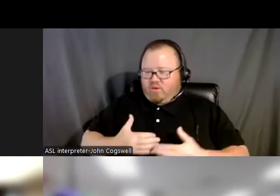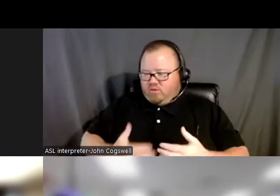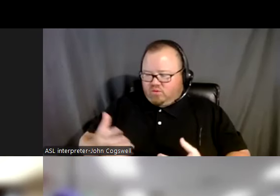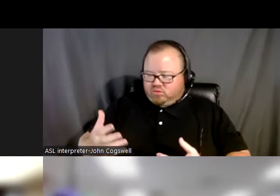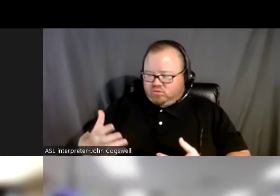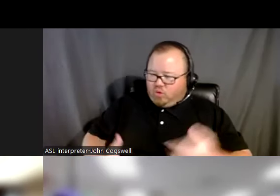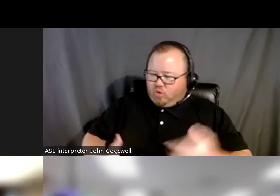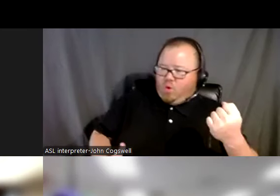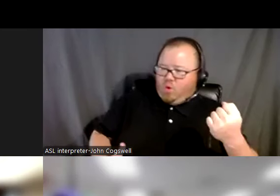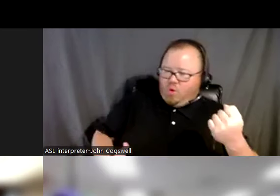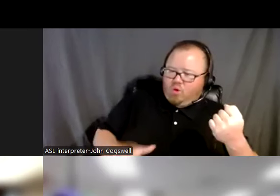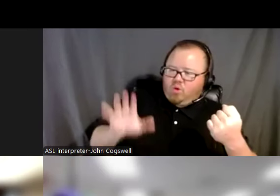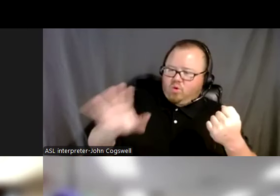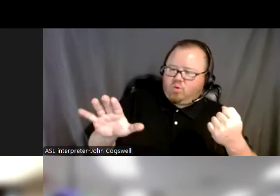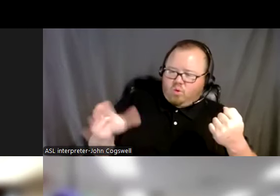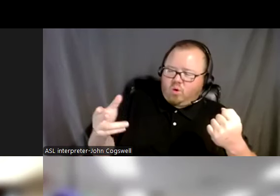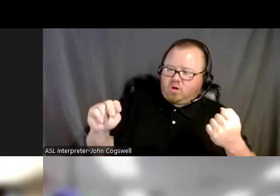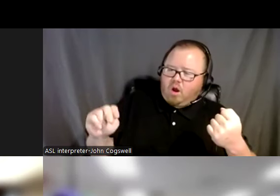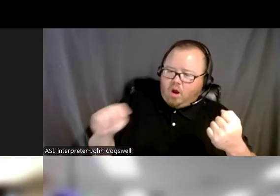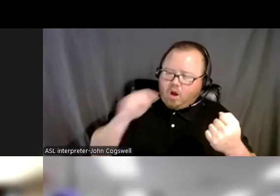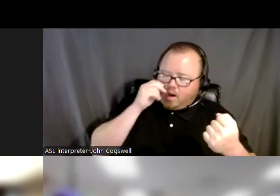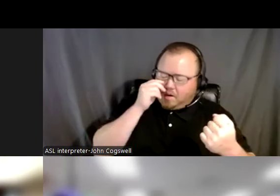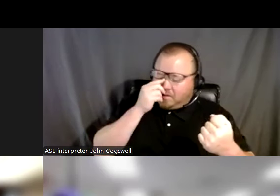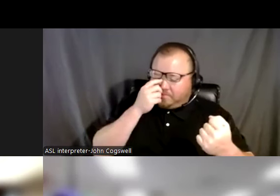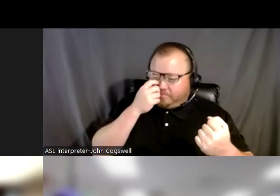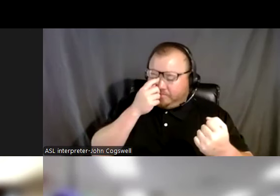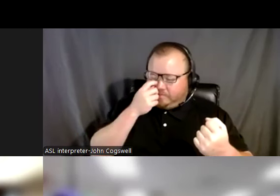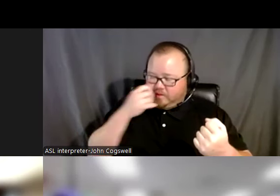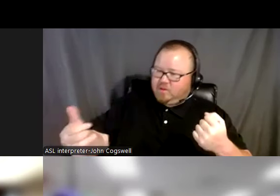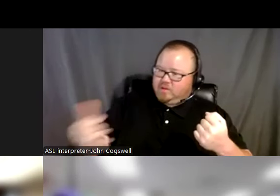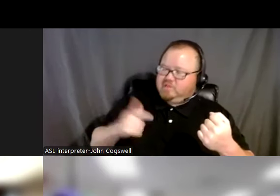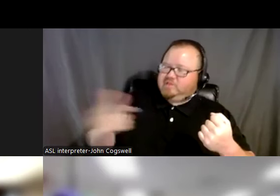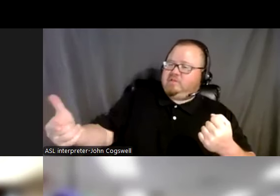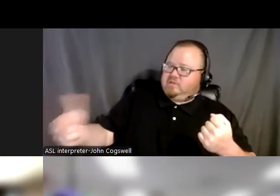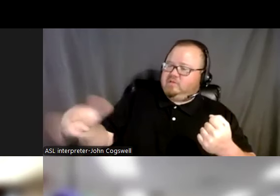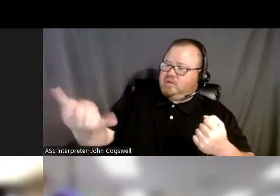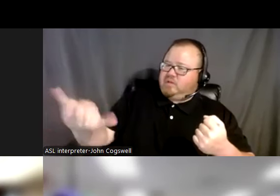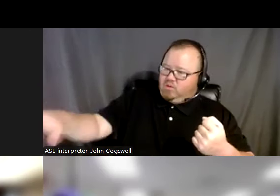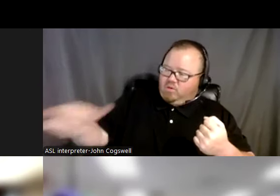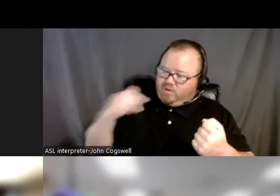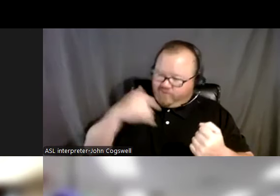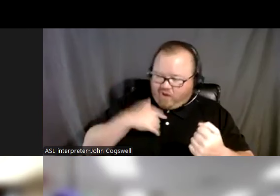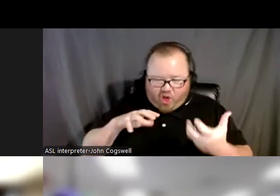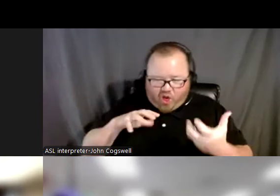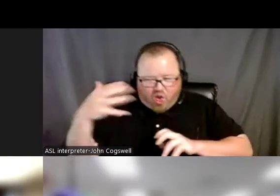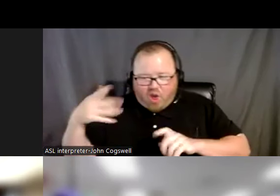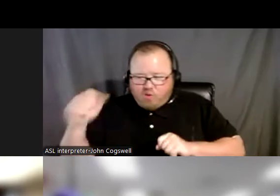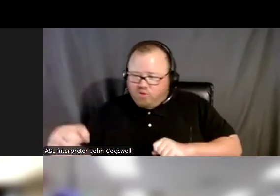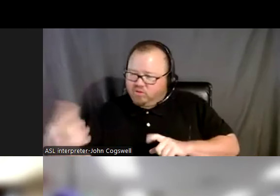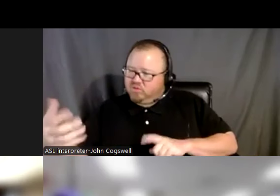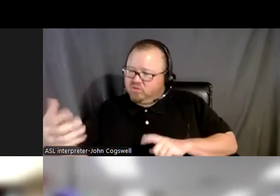guns, and will you offer me the same? And I want that to happen in a moment of non-crisis, so that if a moment